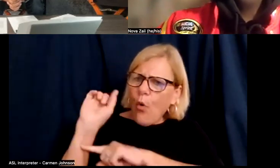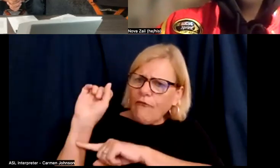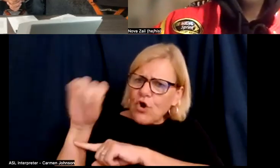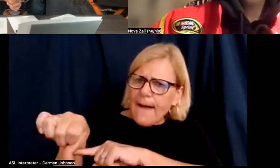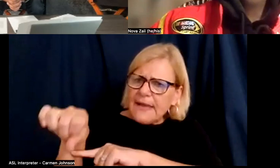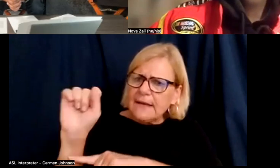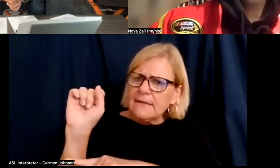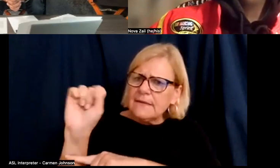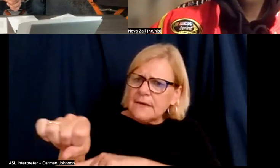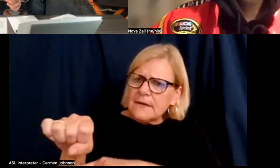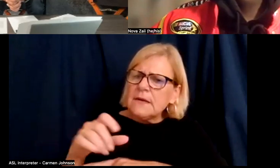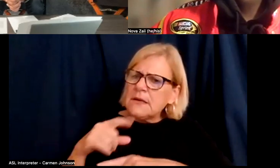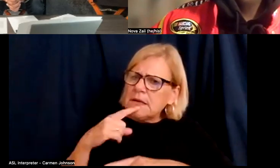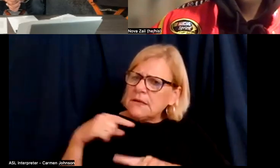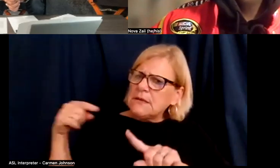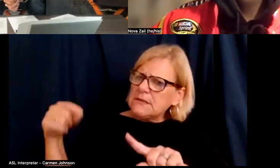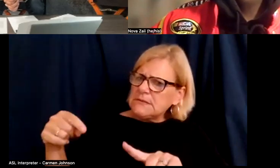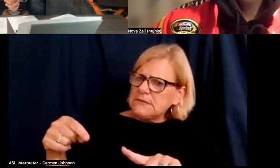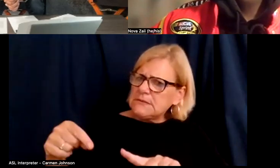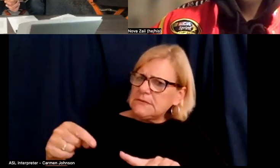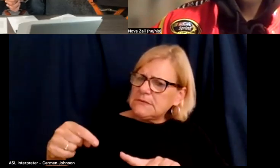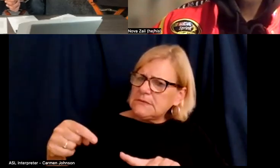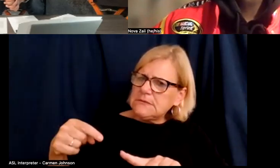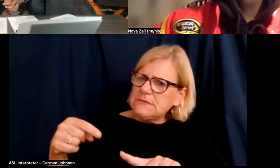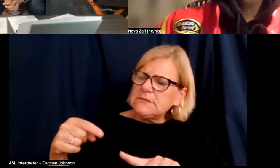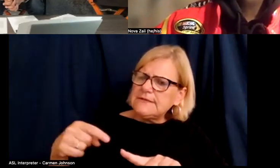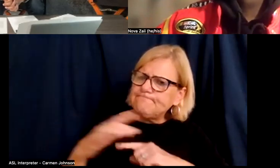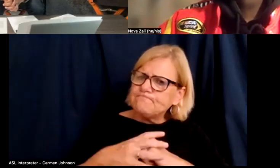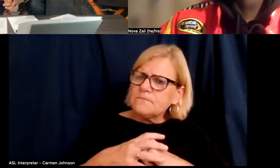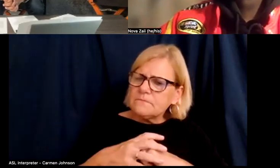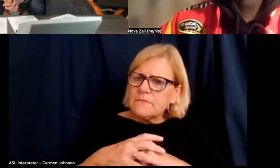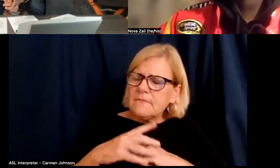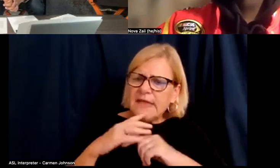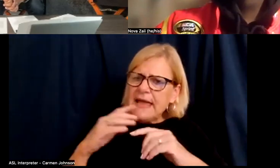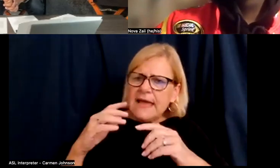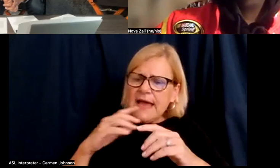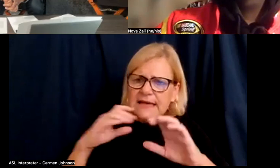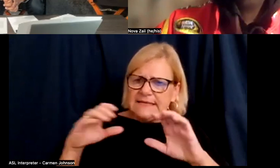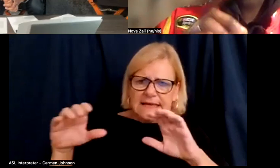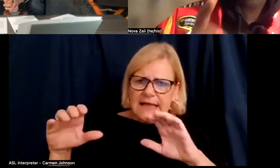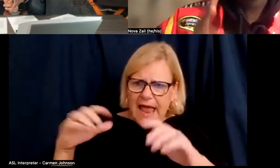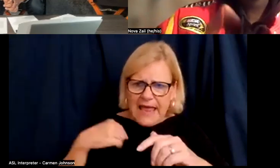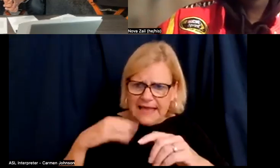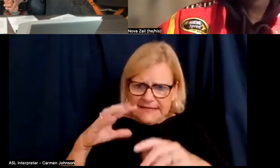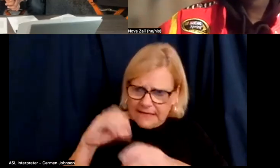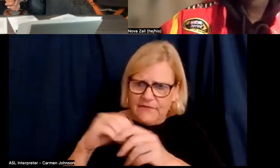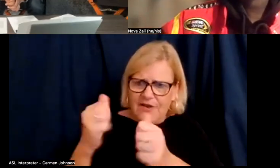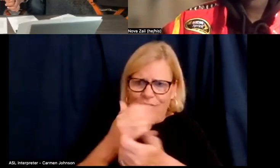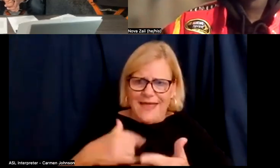that very much, yeah, it's consistent in everything I do as Nova Zaii, and in a different way